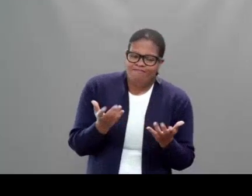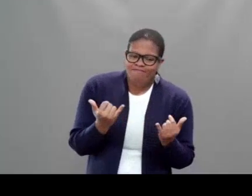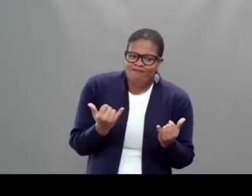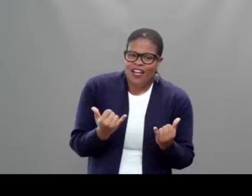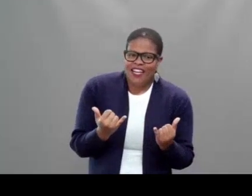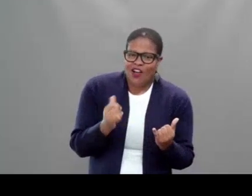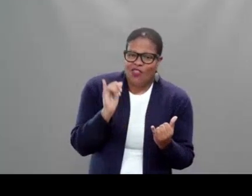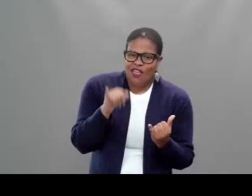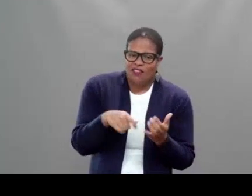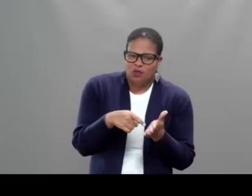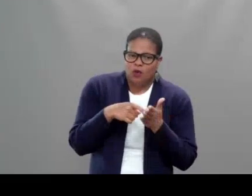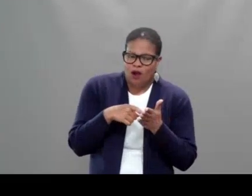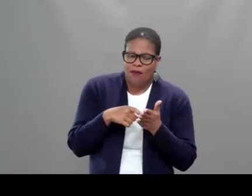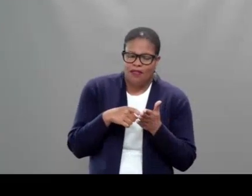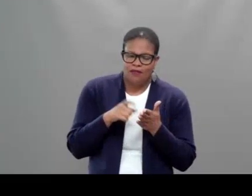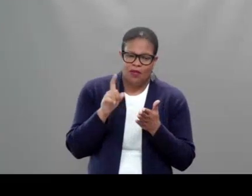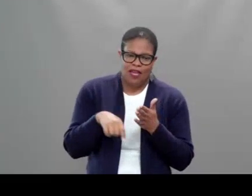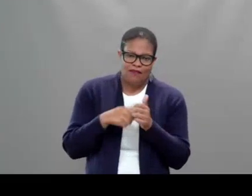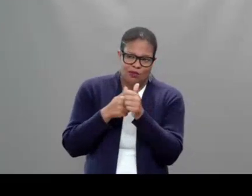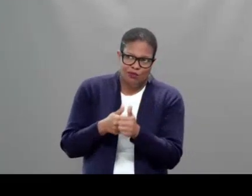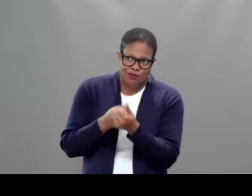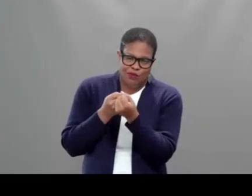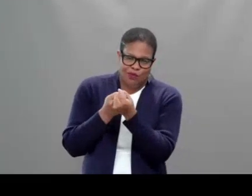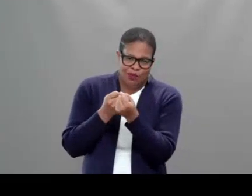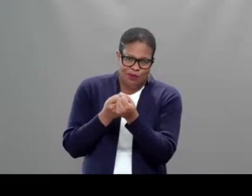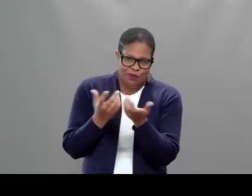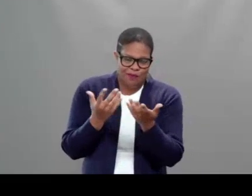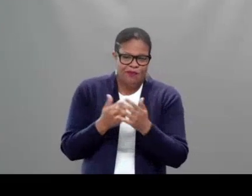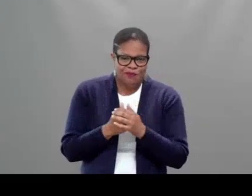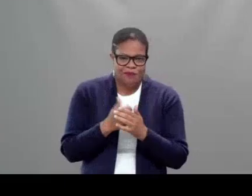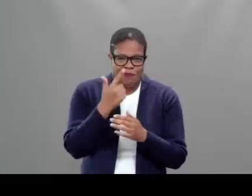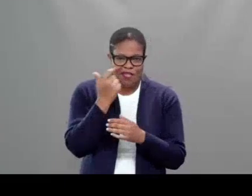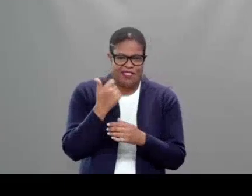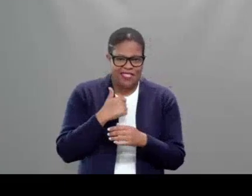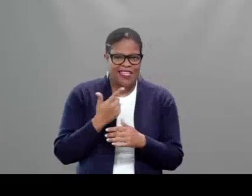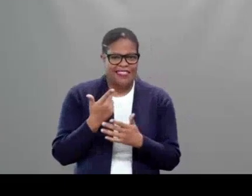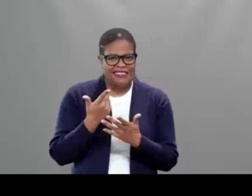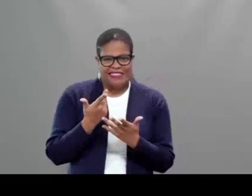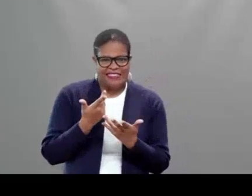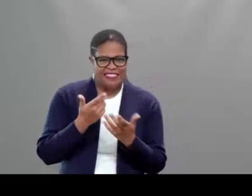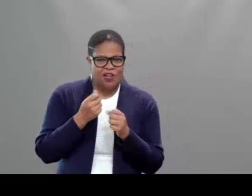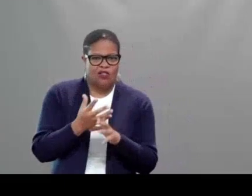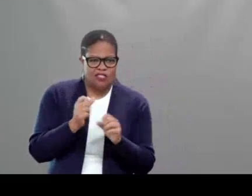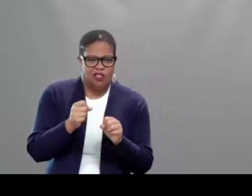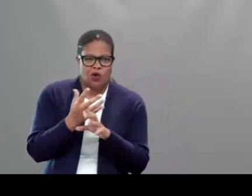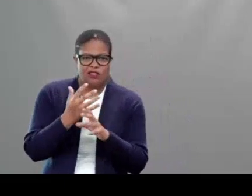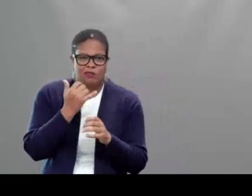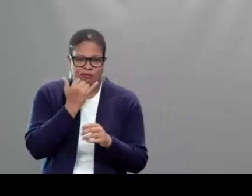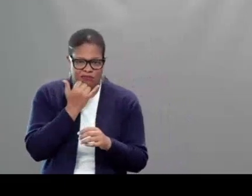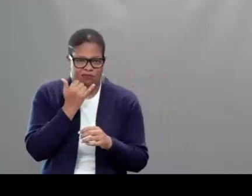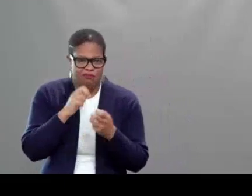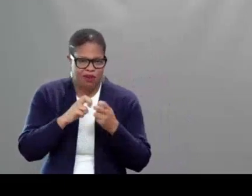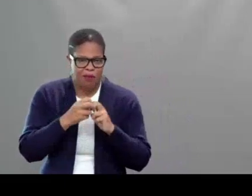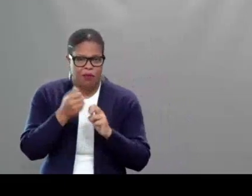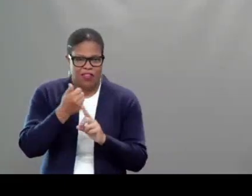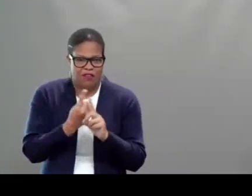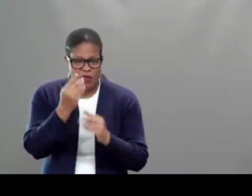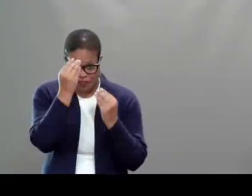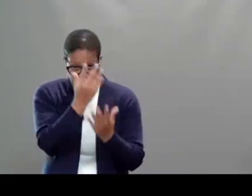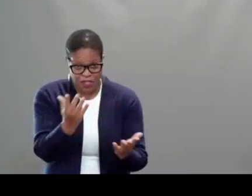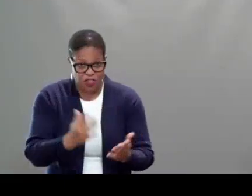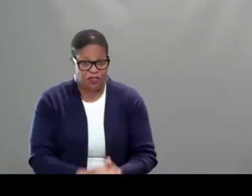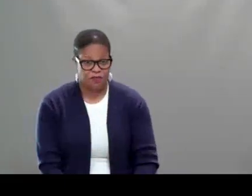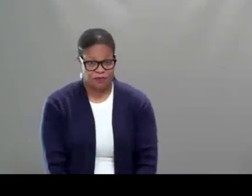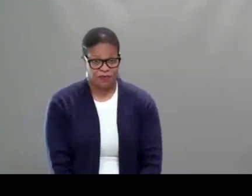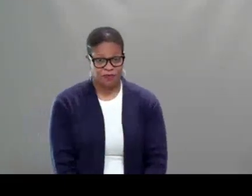now, that's the requirements that we have to support because it jeopardizes everybody's information if we don't.